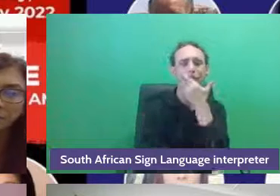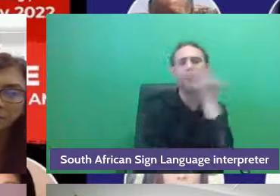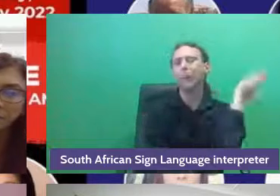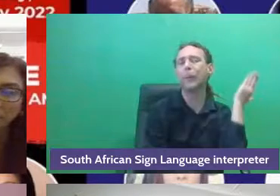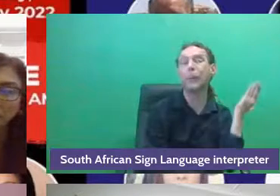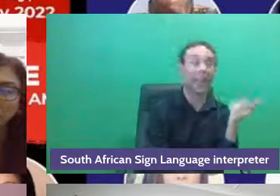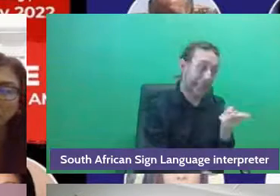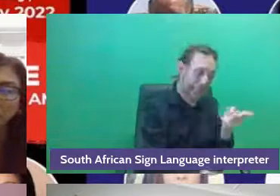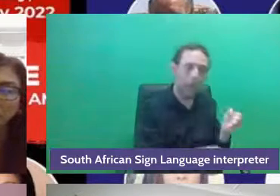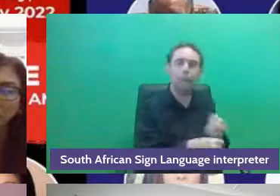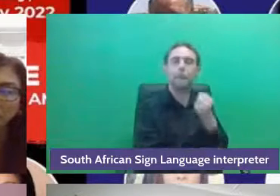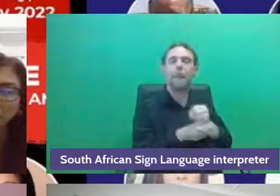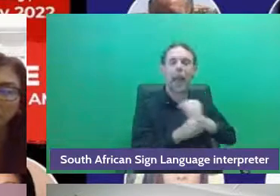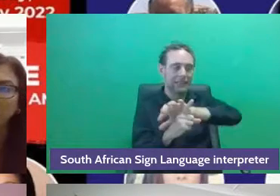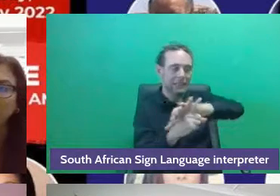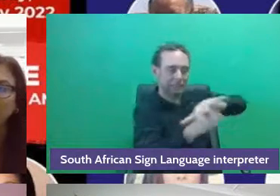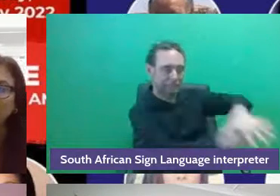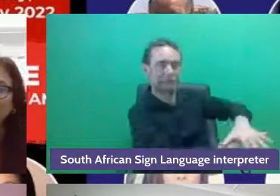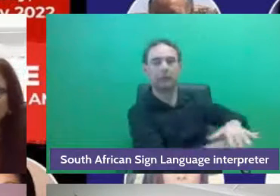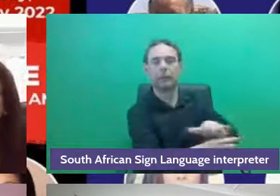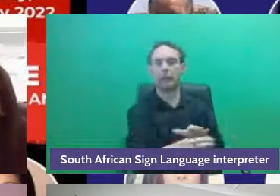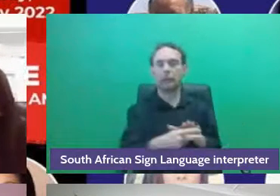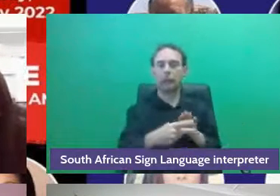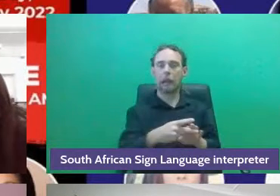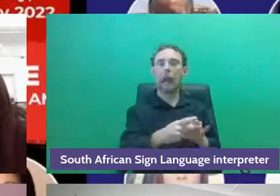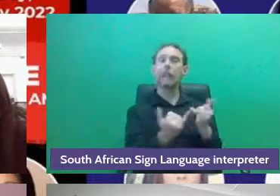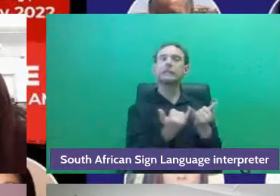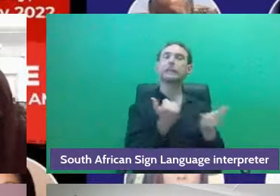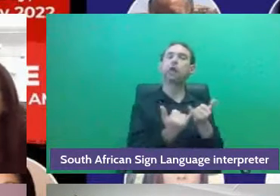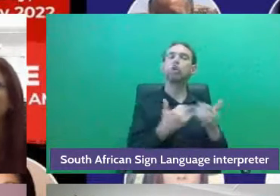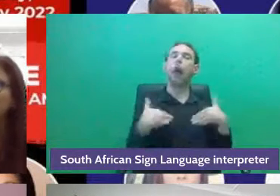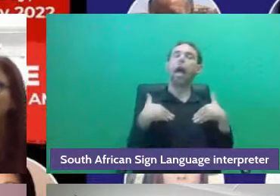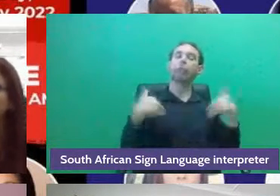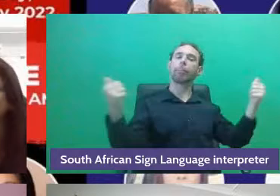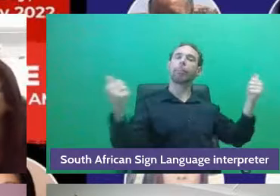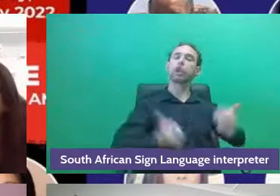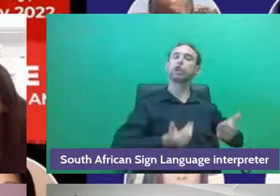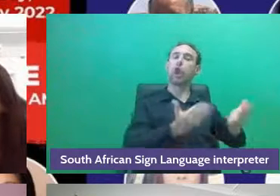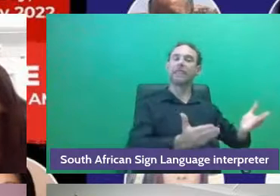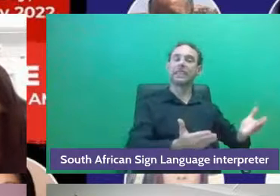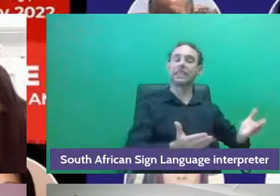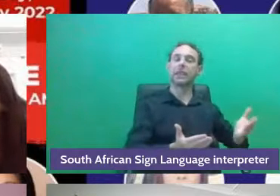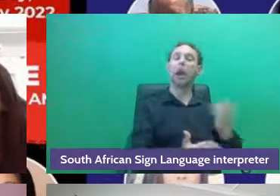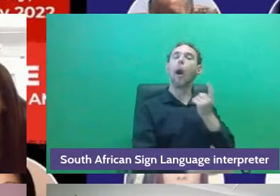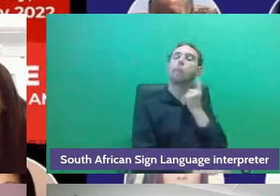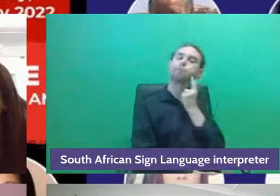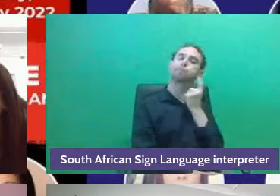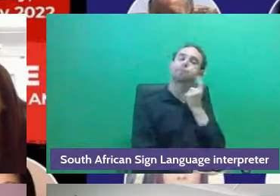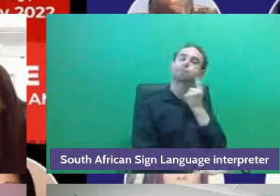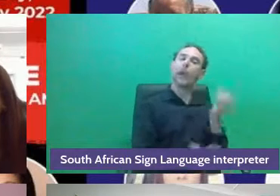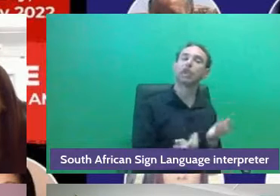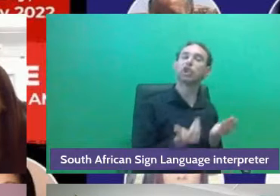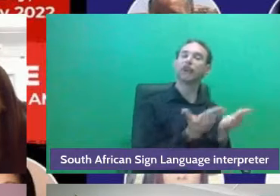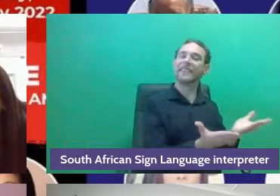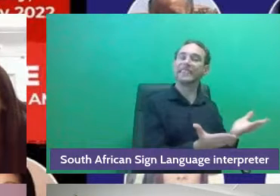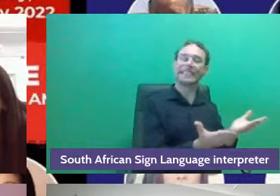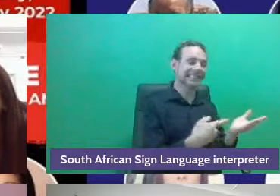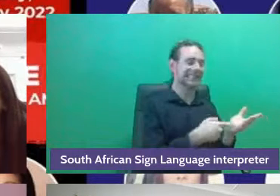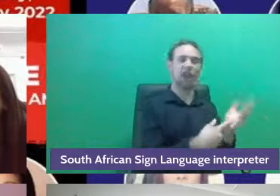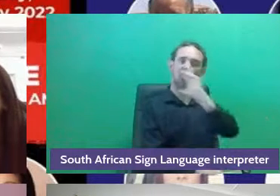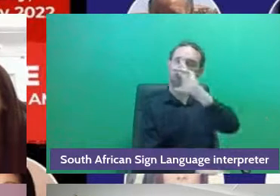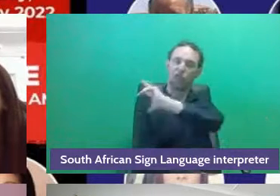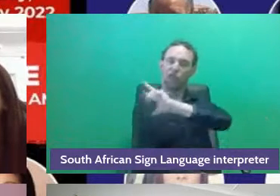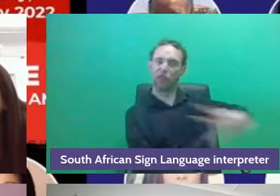discrimination and exclusion from sexual and reproductive health services, as well as a lack of education and information